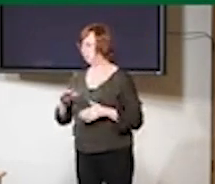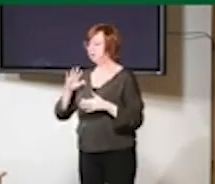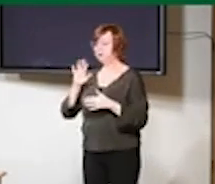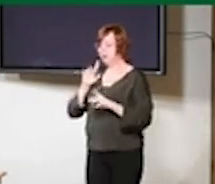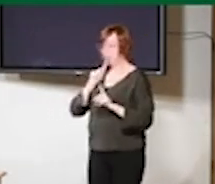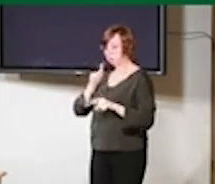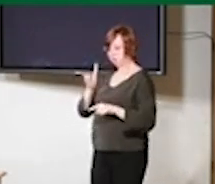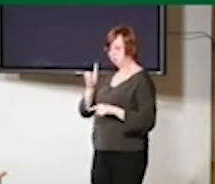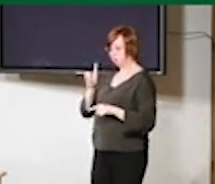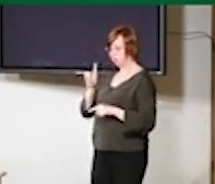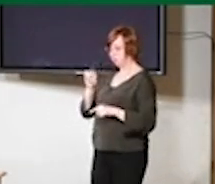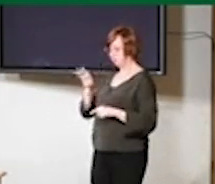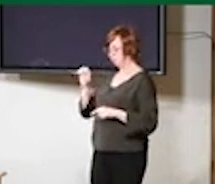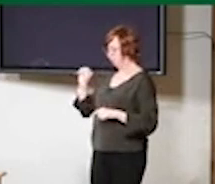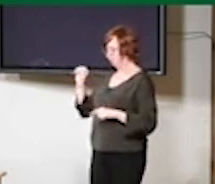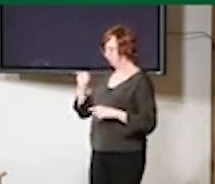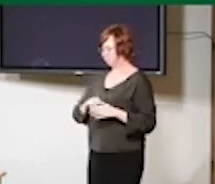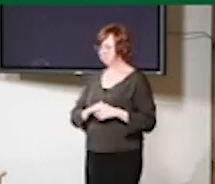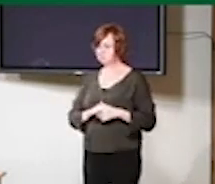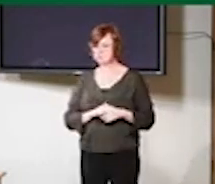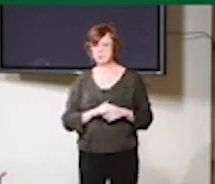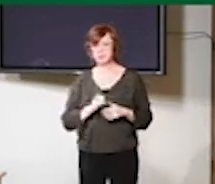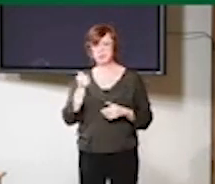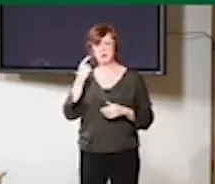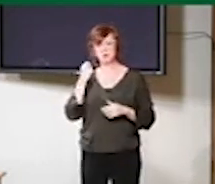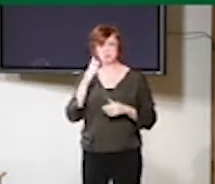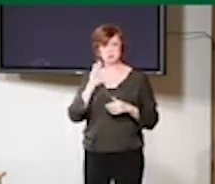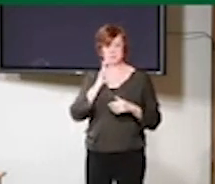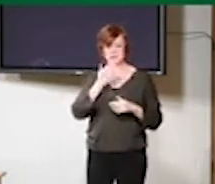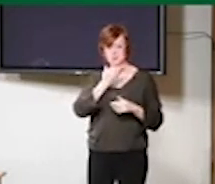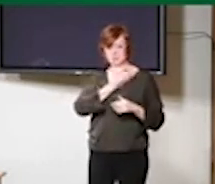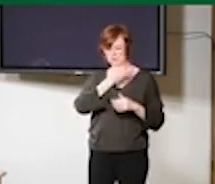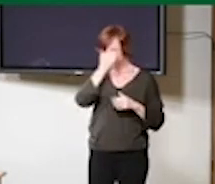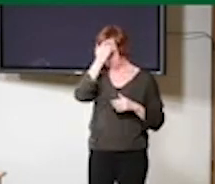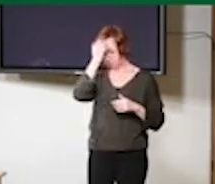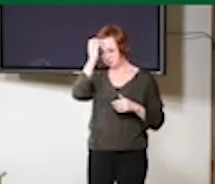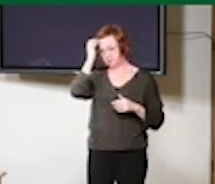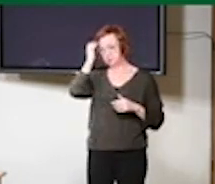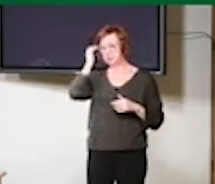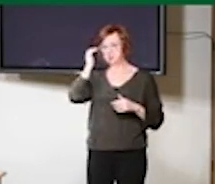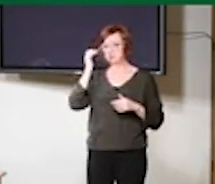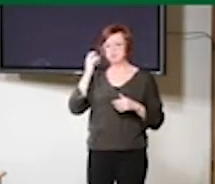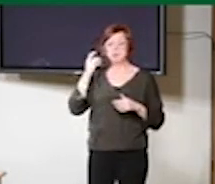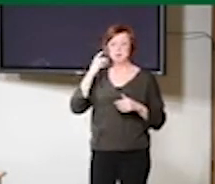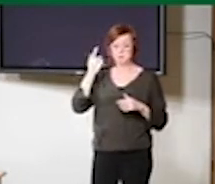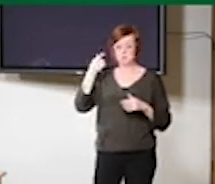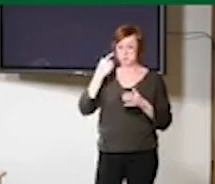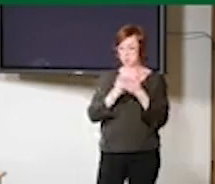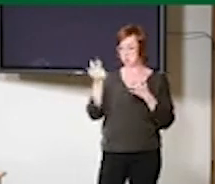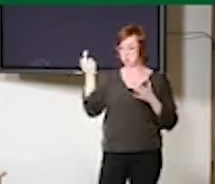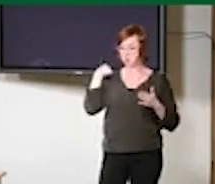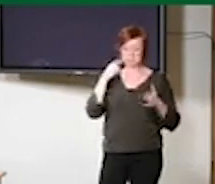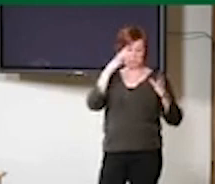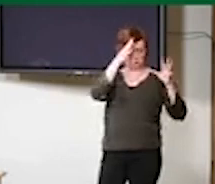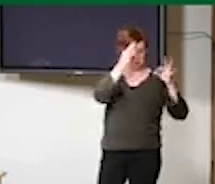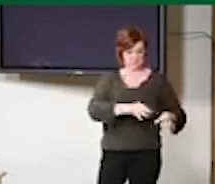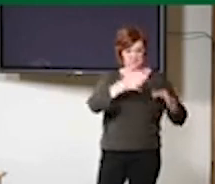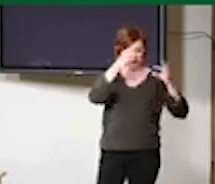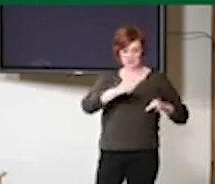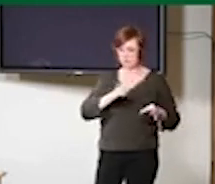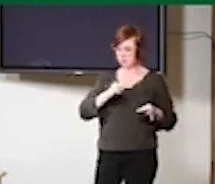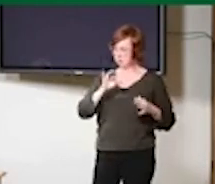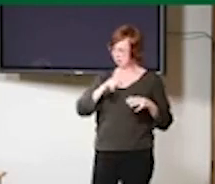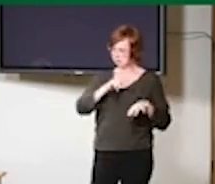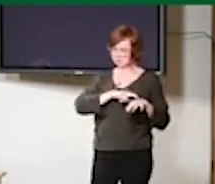we actually had very few cases compared to many other provinces when we moved ahead with significant steps. And at that time, actually, we were being questioned